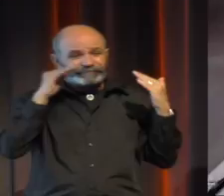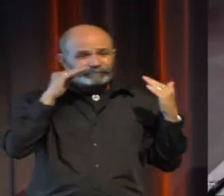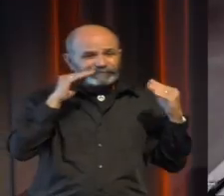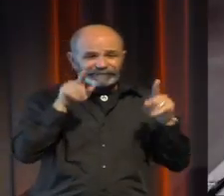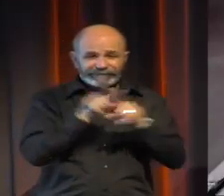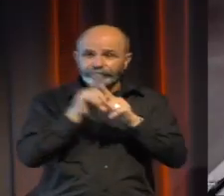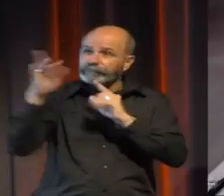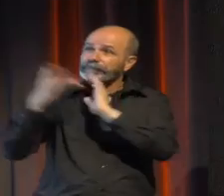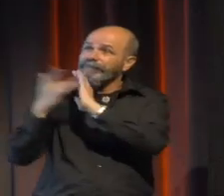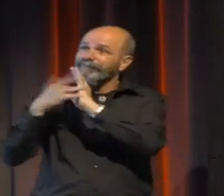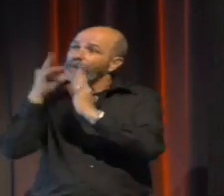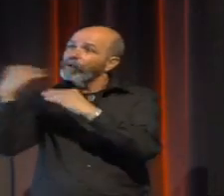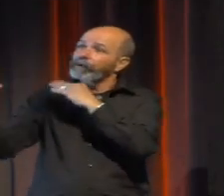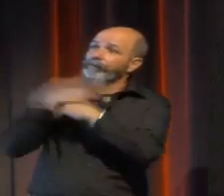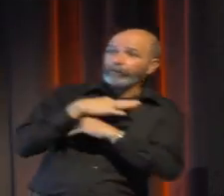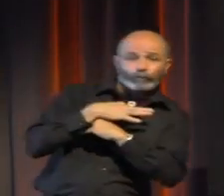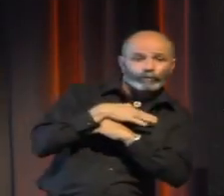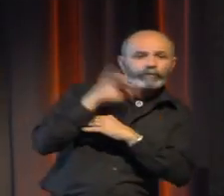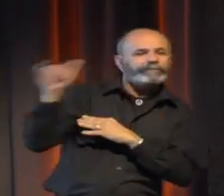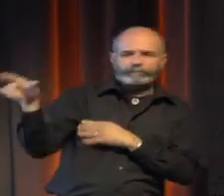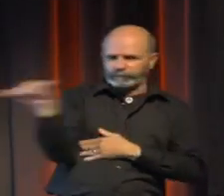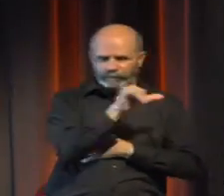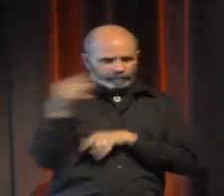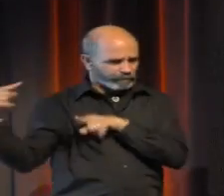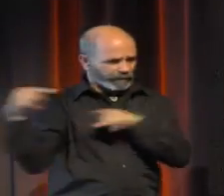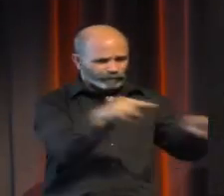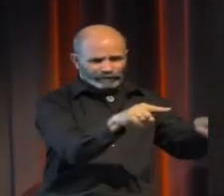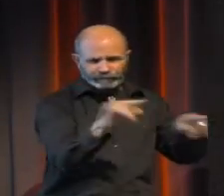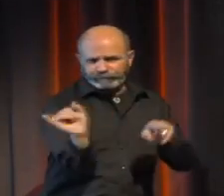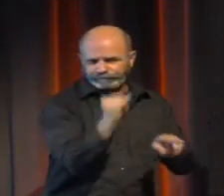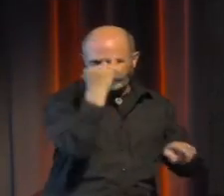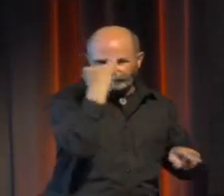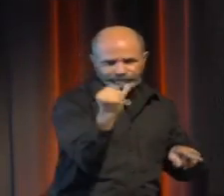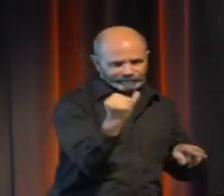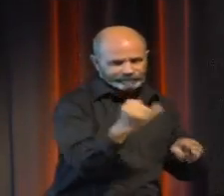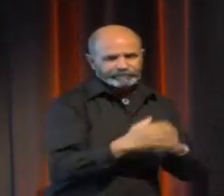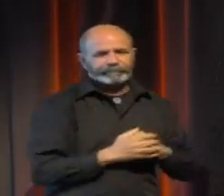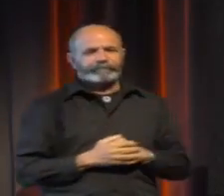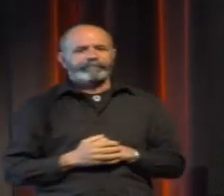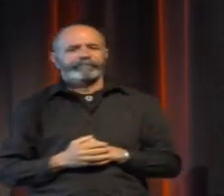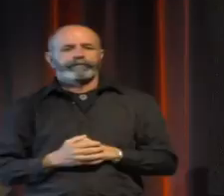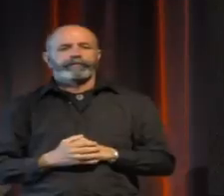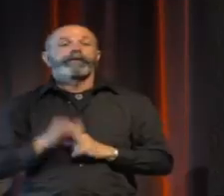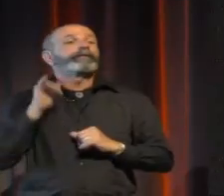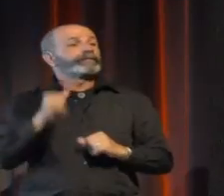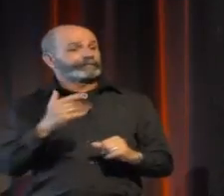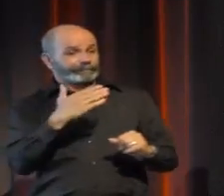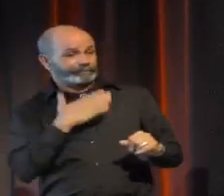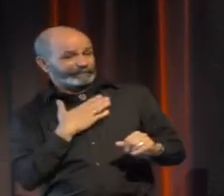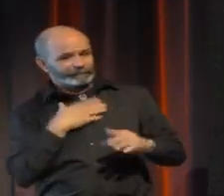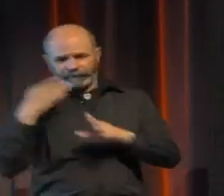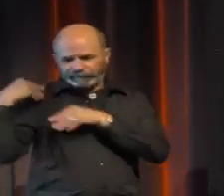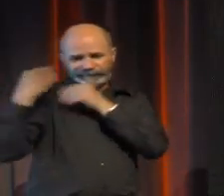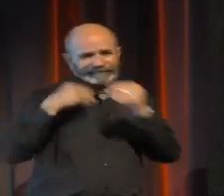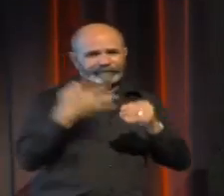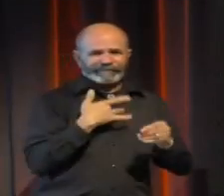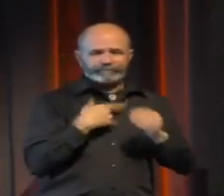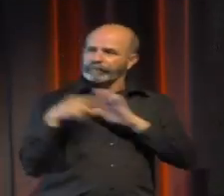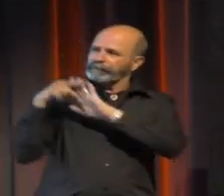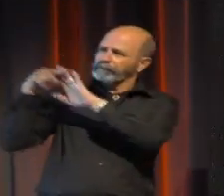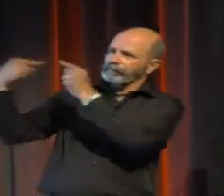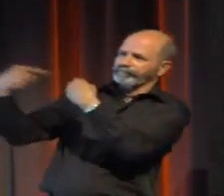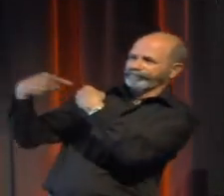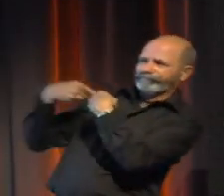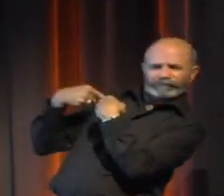youth. Because when I look at my generation, I don't see all of these negative connotations that people are so worried